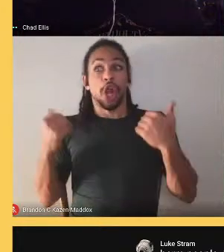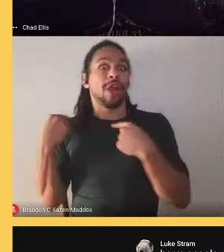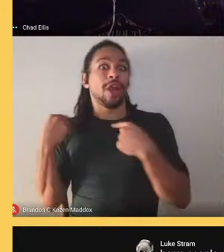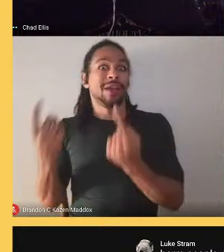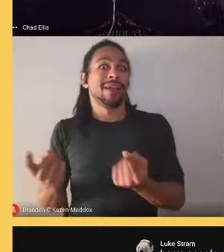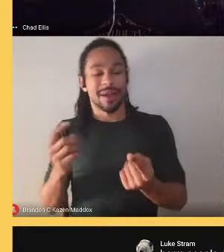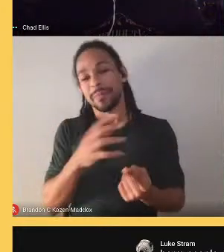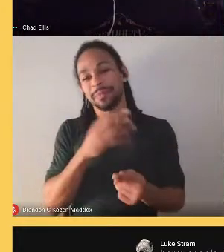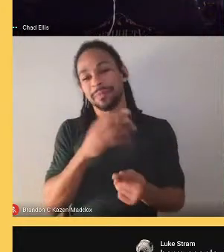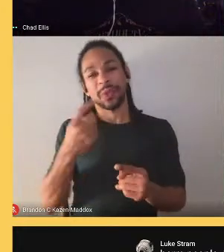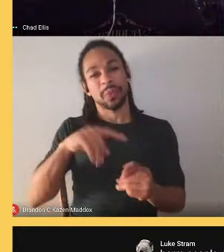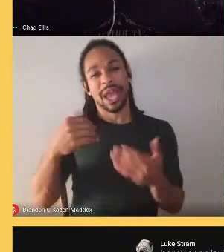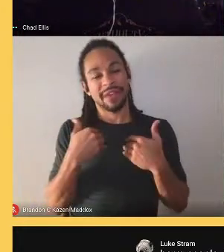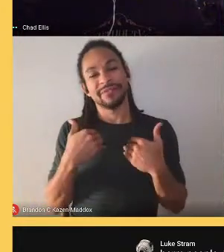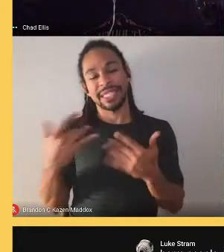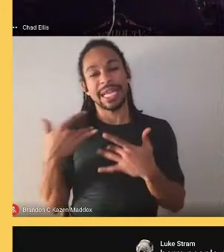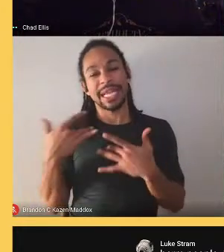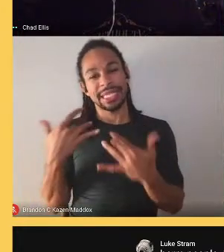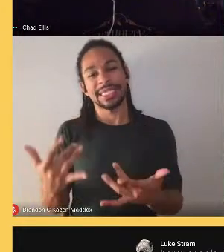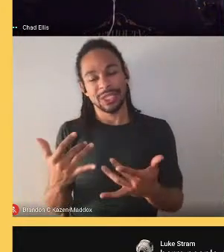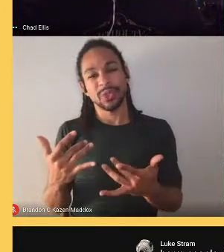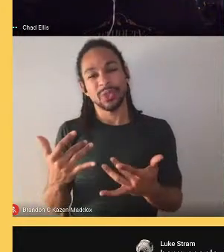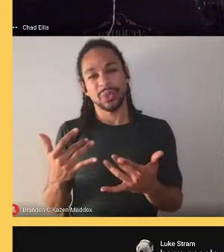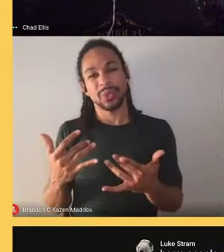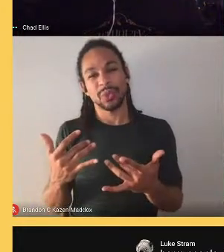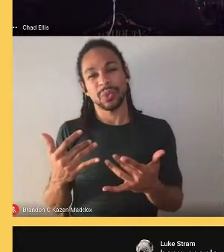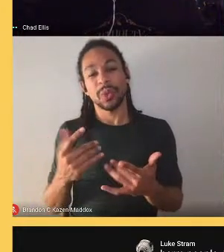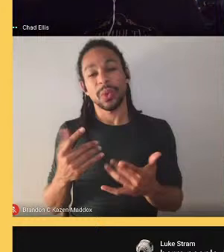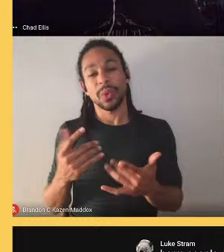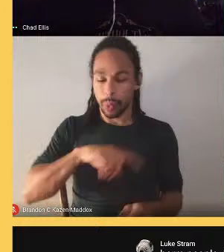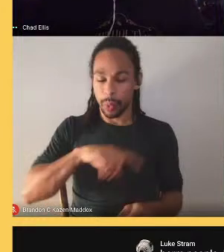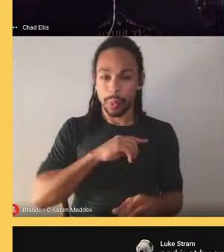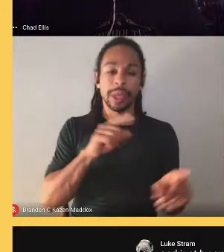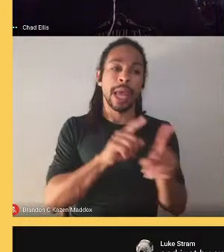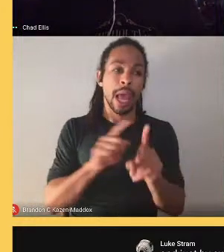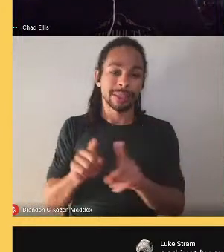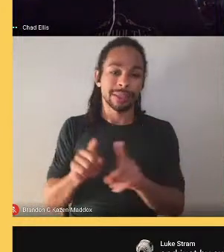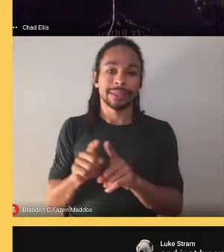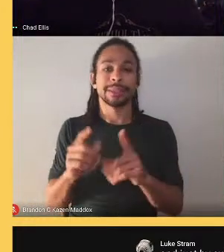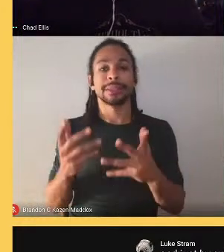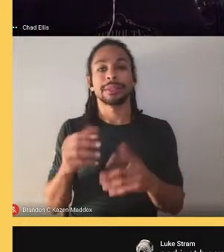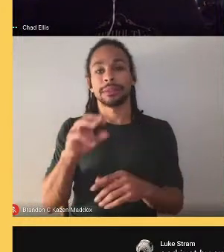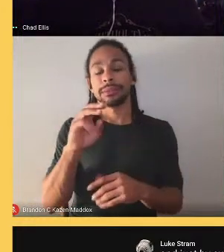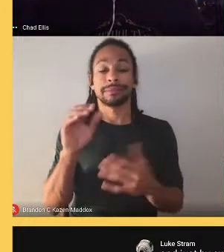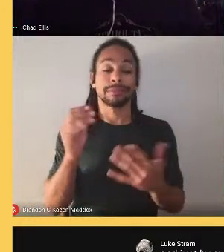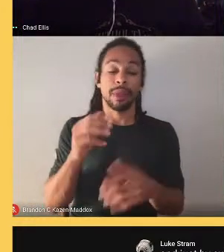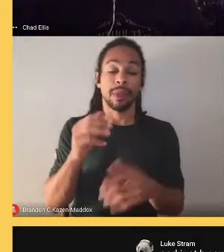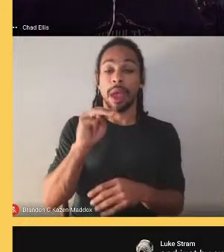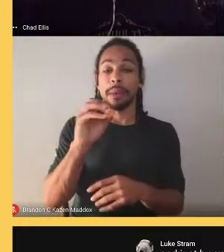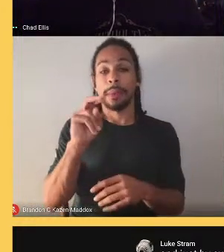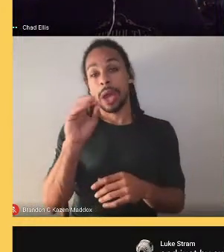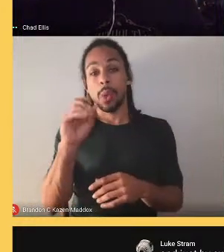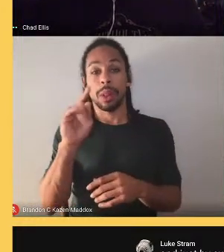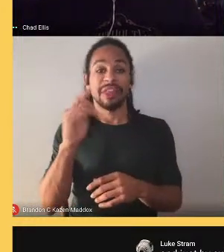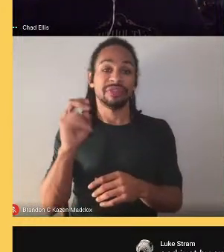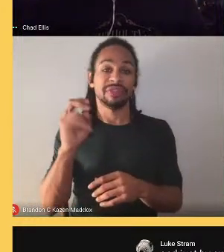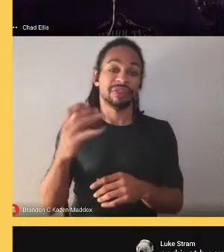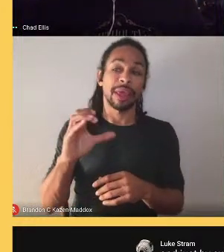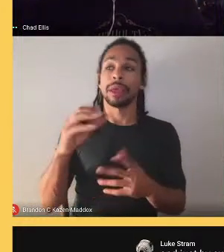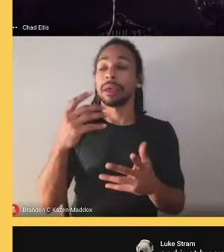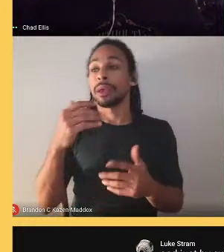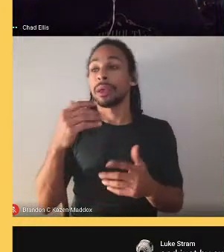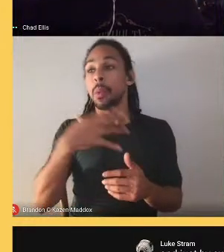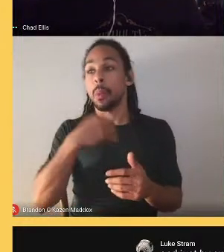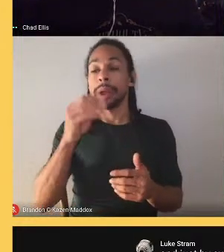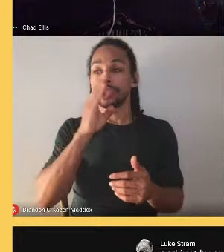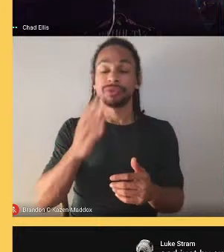treat, we as a, I mean, as like, you know, monolithic culture kind of in that sense, treat a lot of the stuff from back